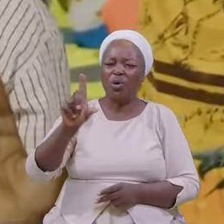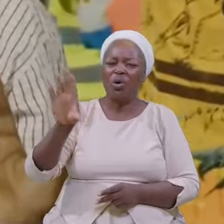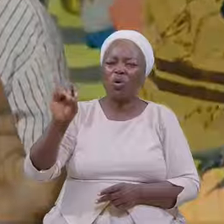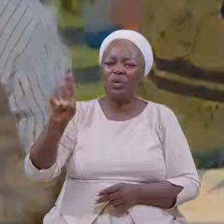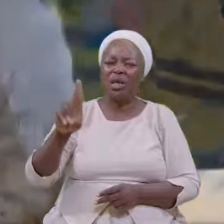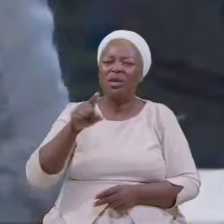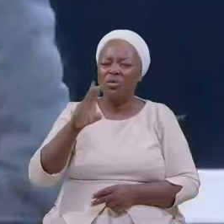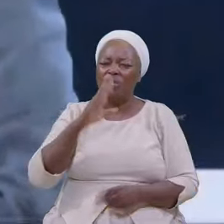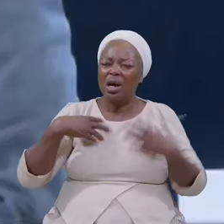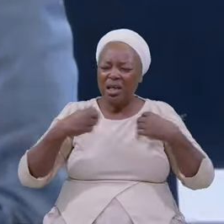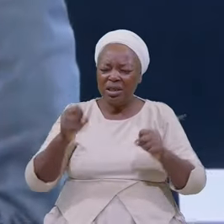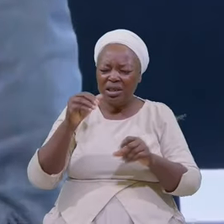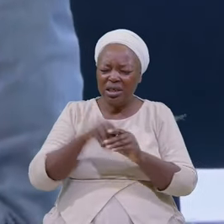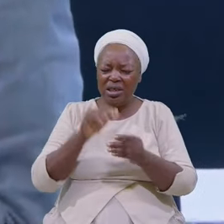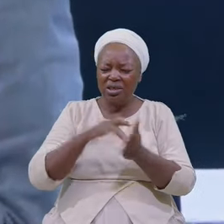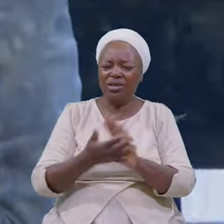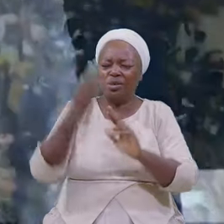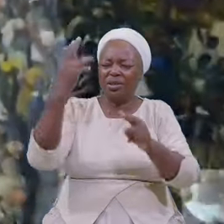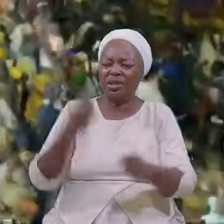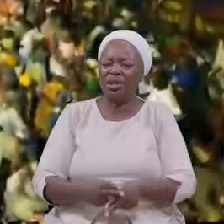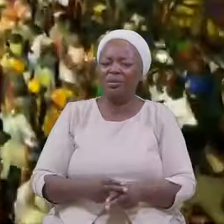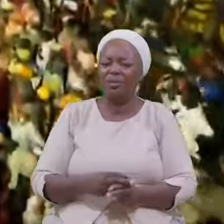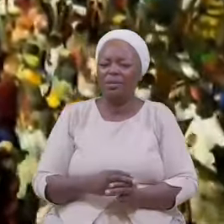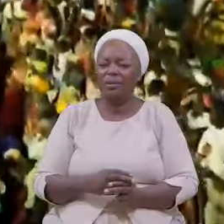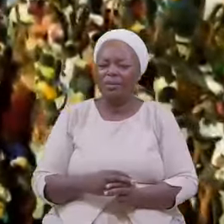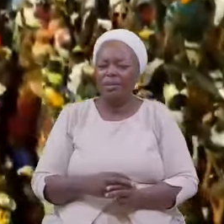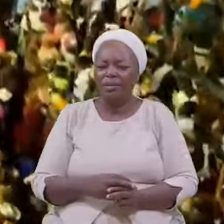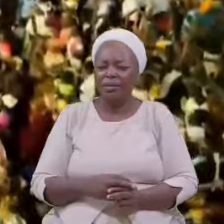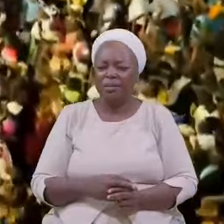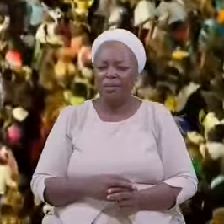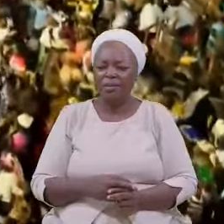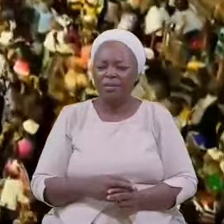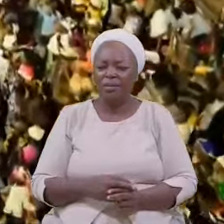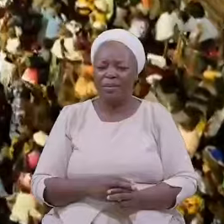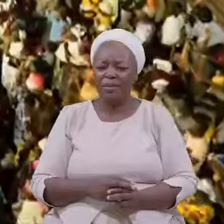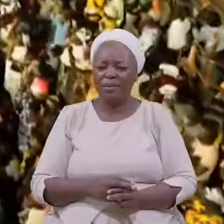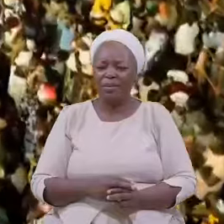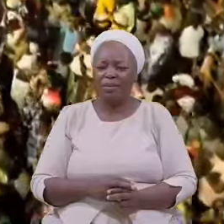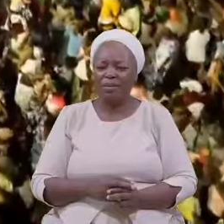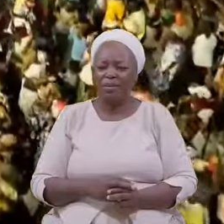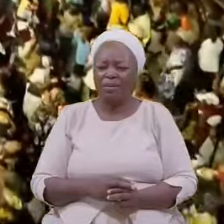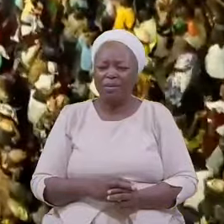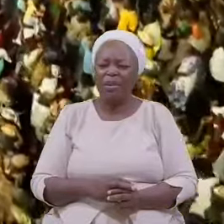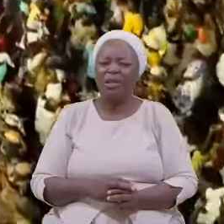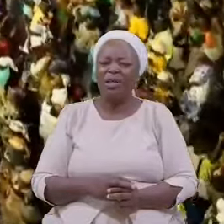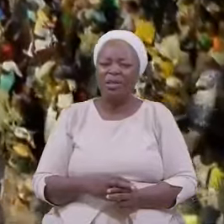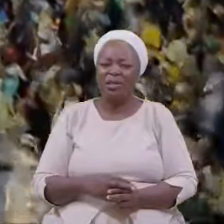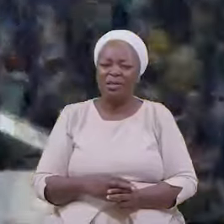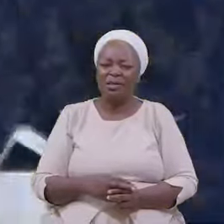are healed in Jesus' name. Guéri de votre ulcère au nom de Jésus.